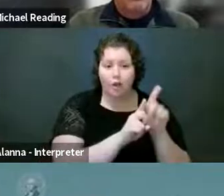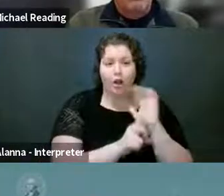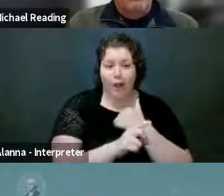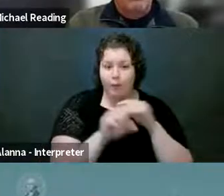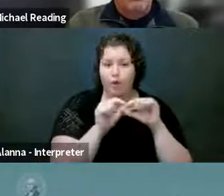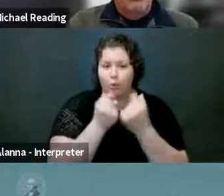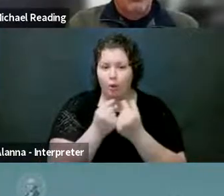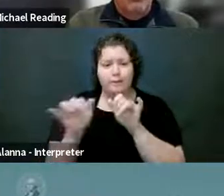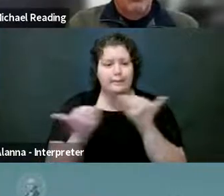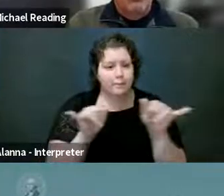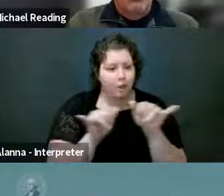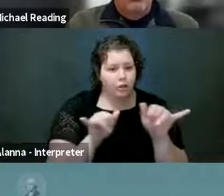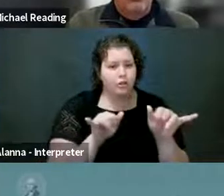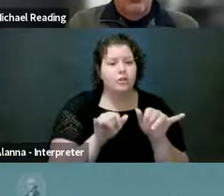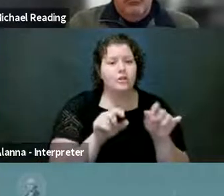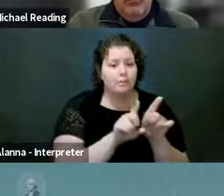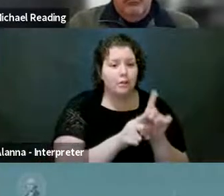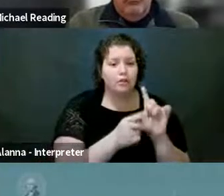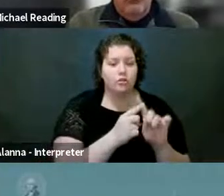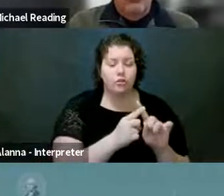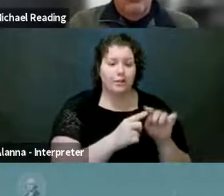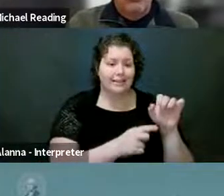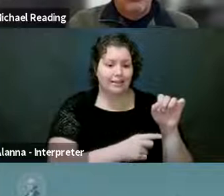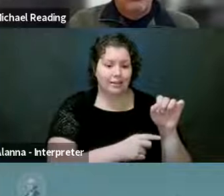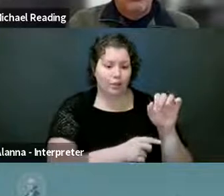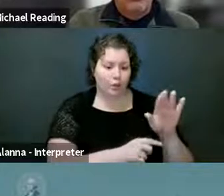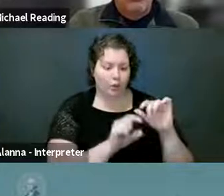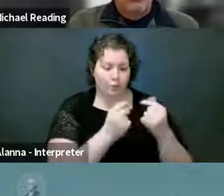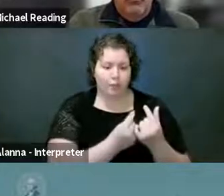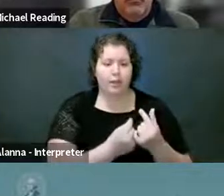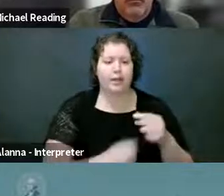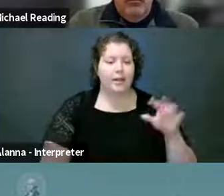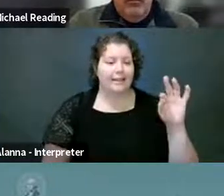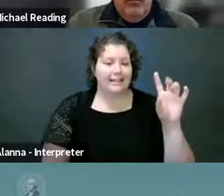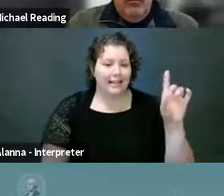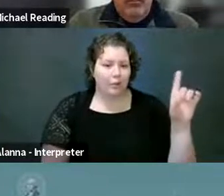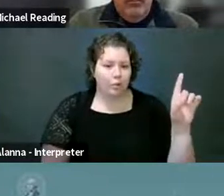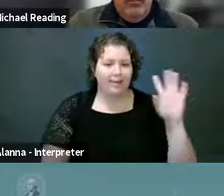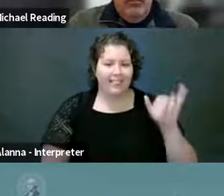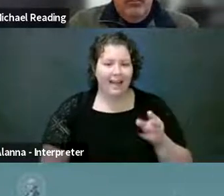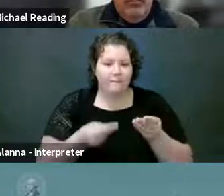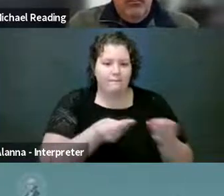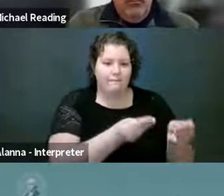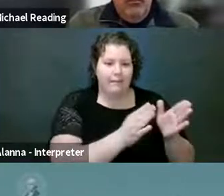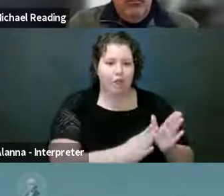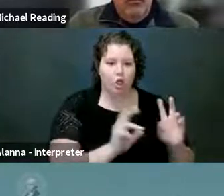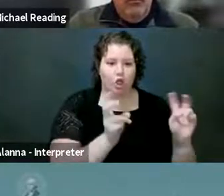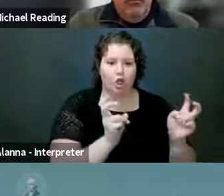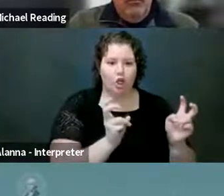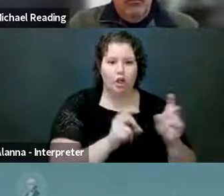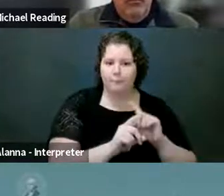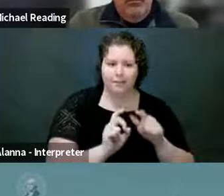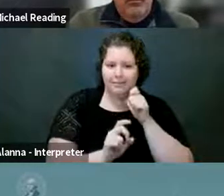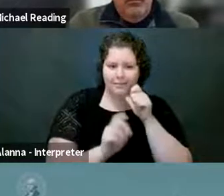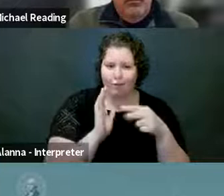We talked about 911 is the feeder, and 911 isn't represented here. So we really need to, if we're talking